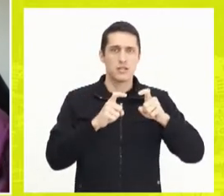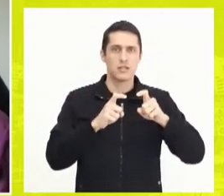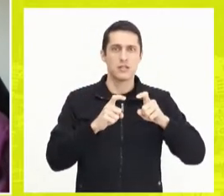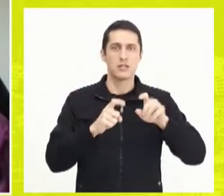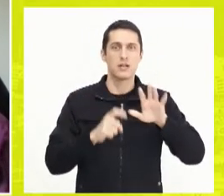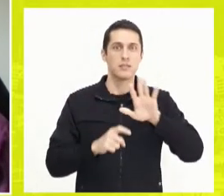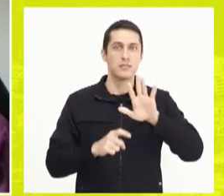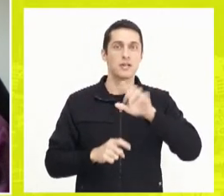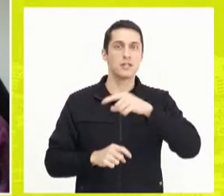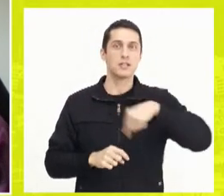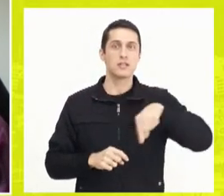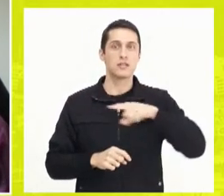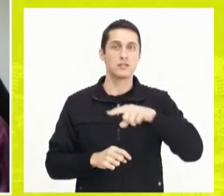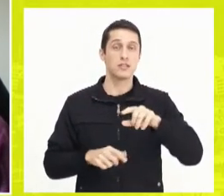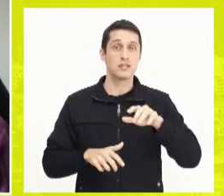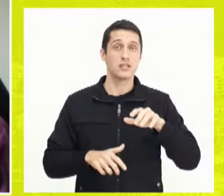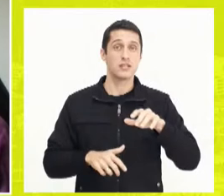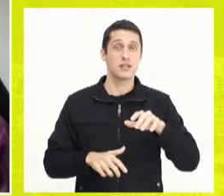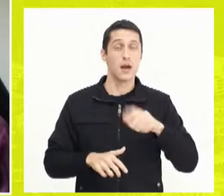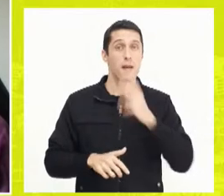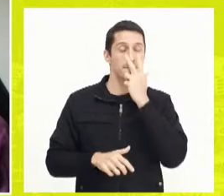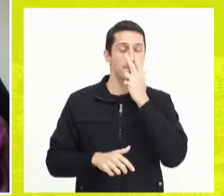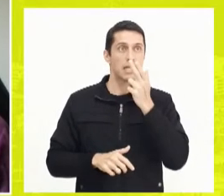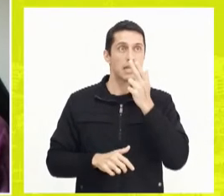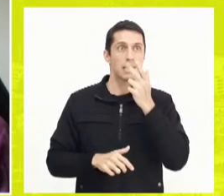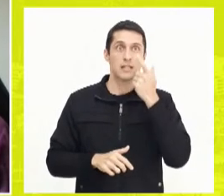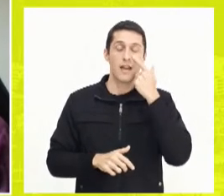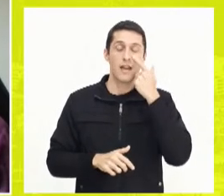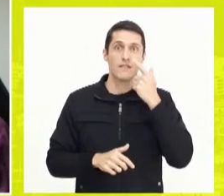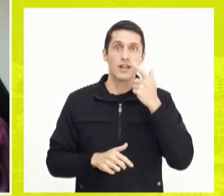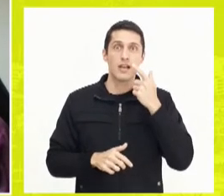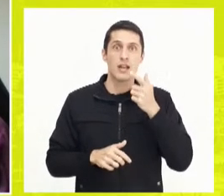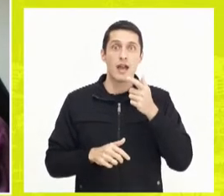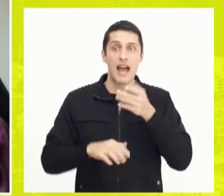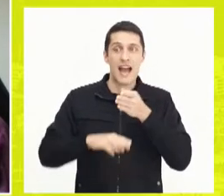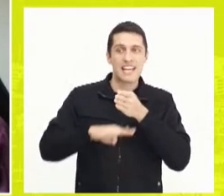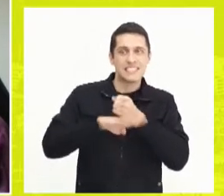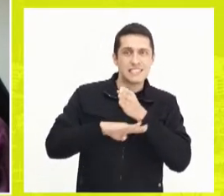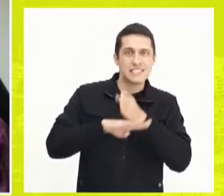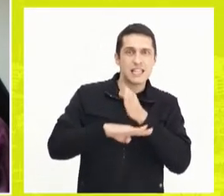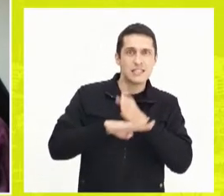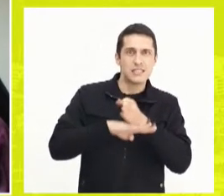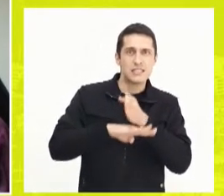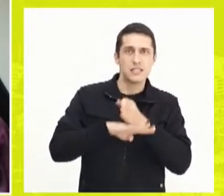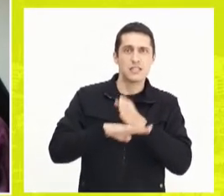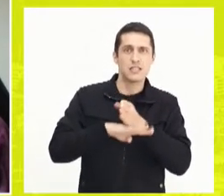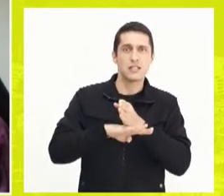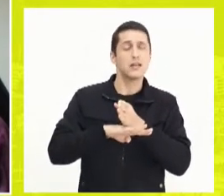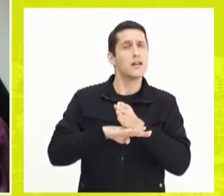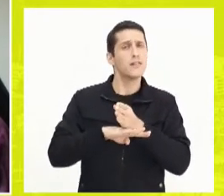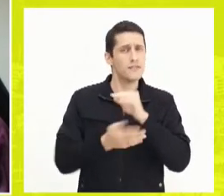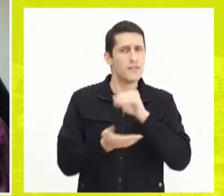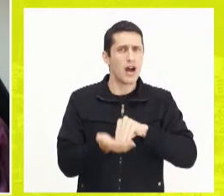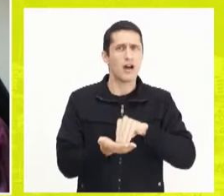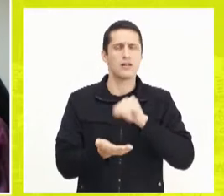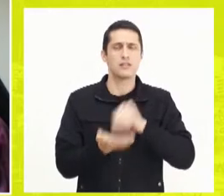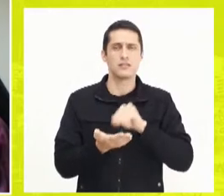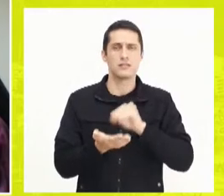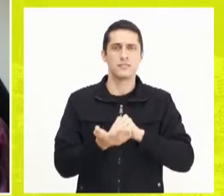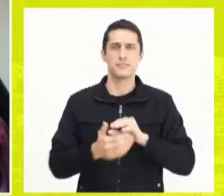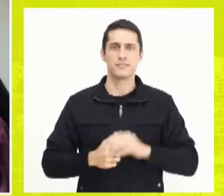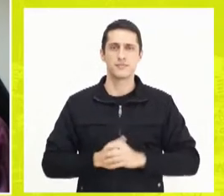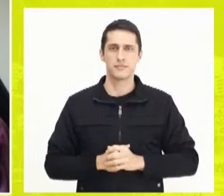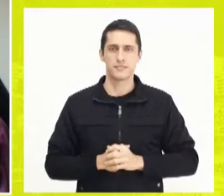colleagues we agree but media literacy is not so